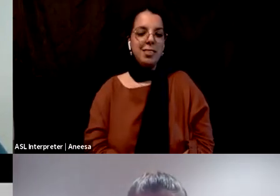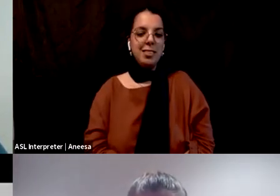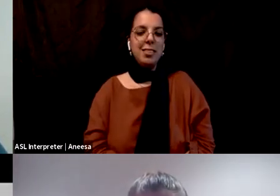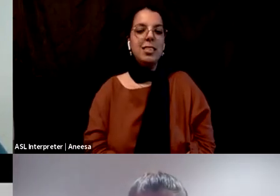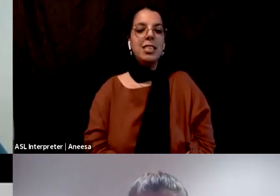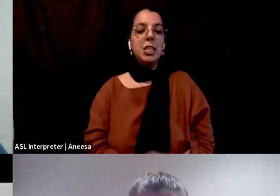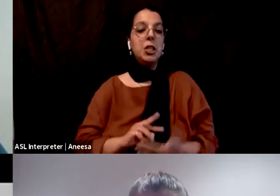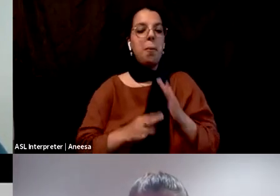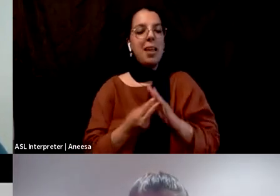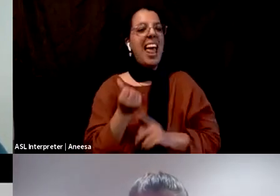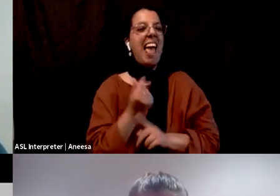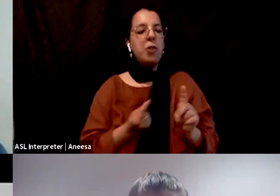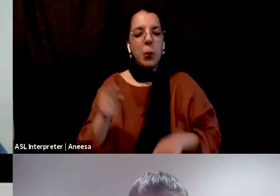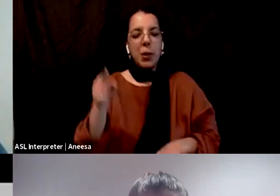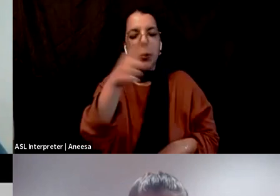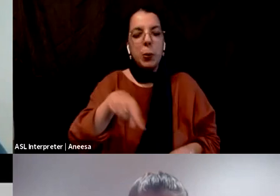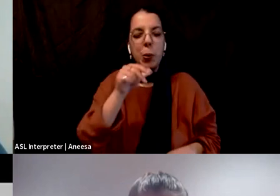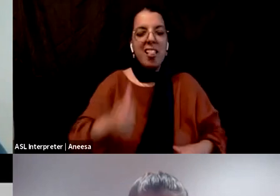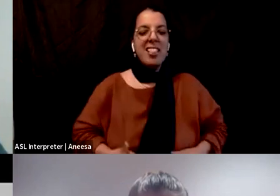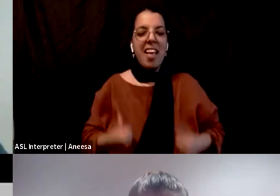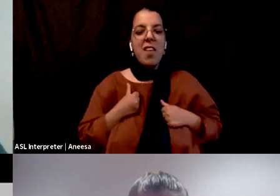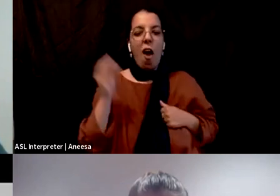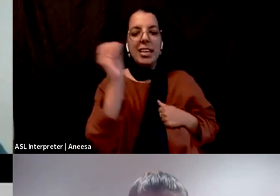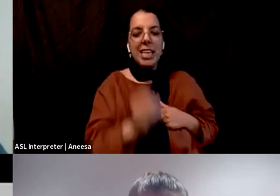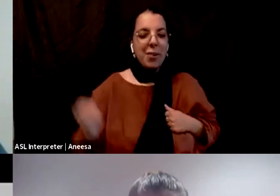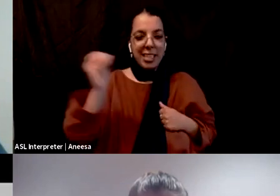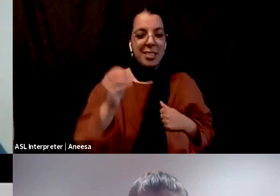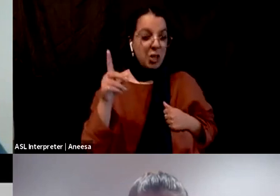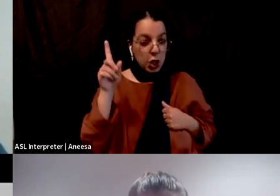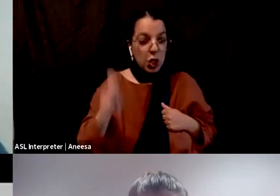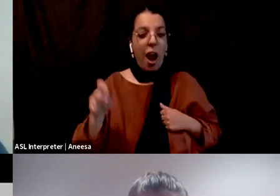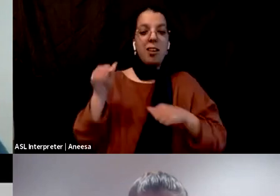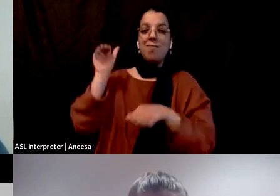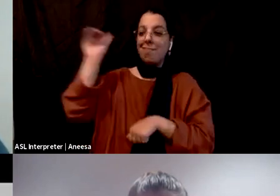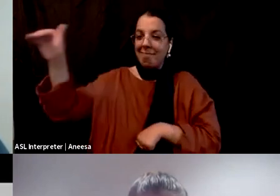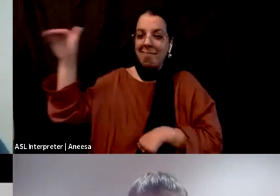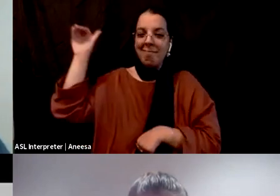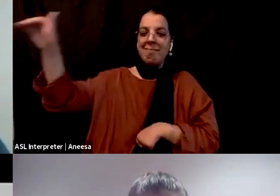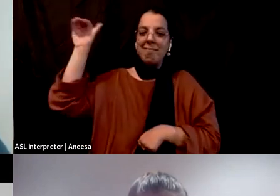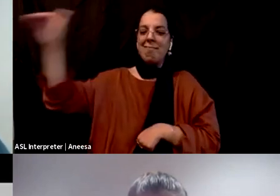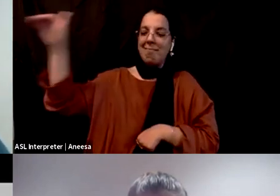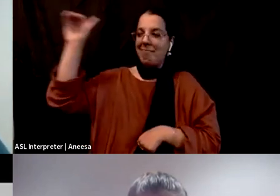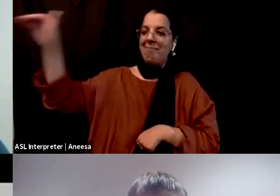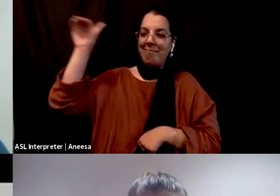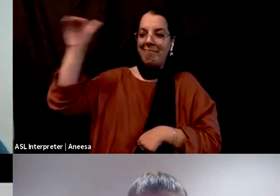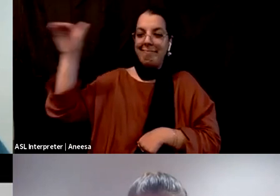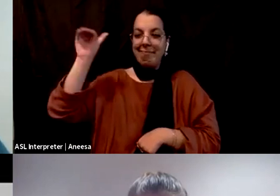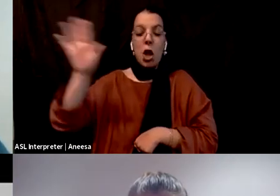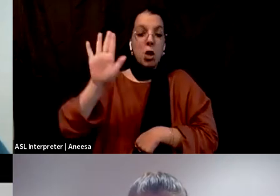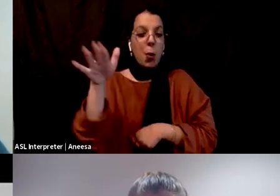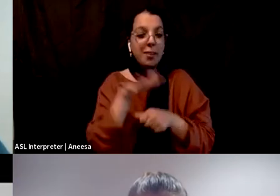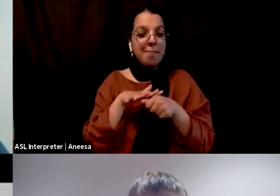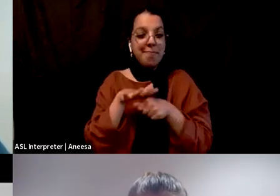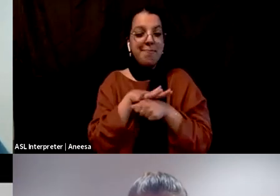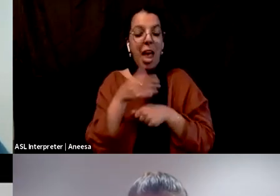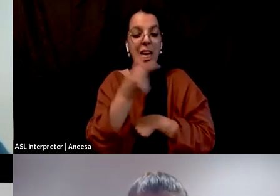Ontarian to continue to hammer the points of environmental protection home to your own